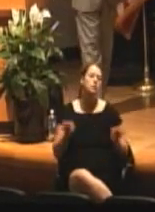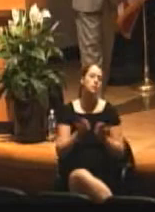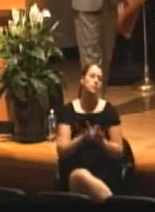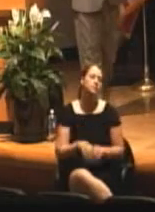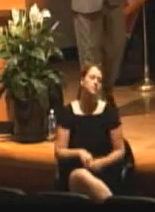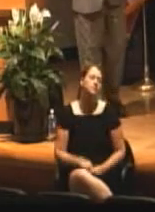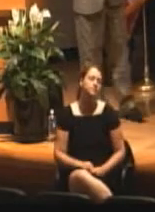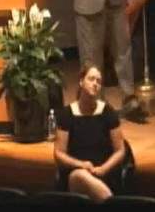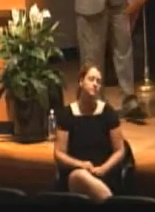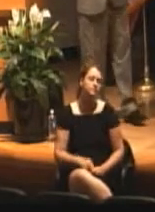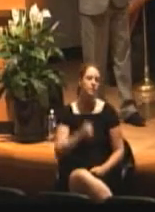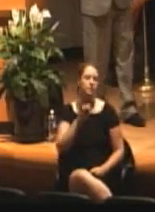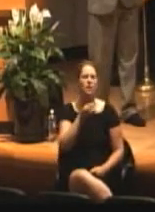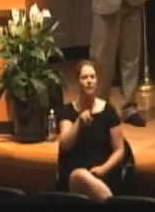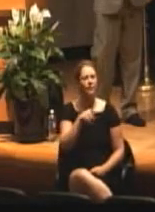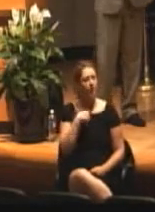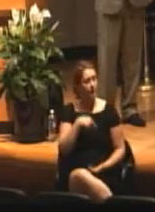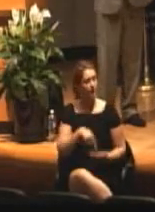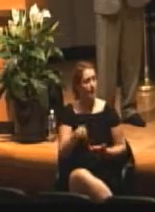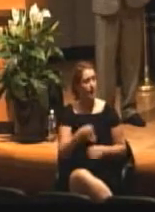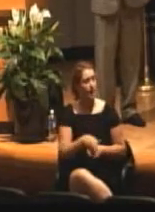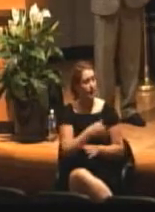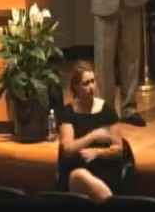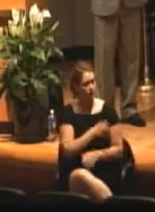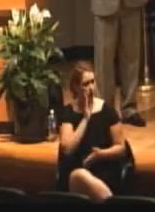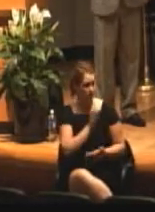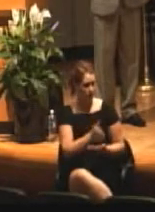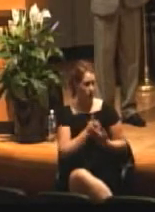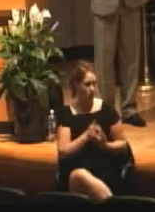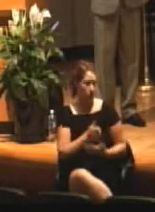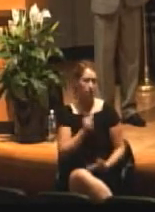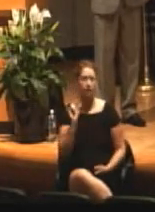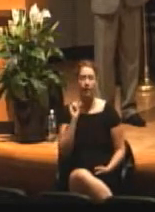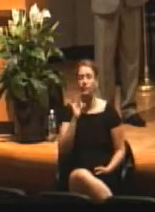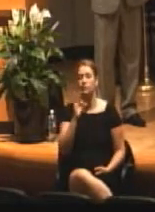Pay ahead on, you mean like as far as, like the...